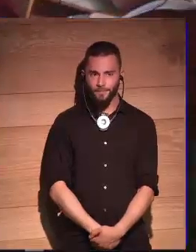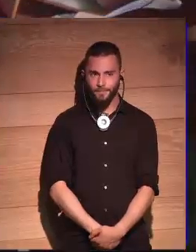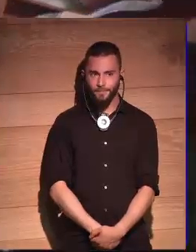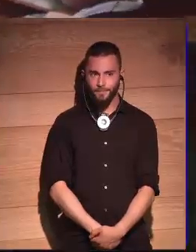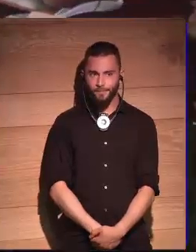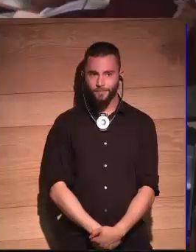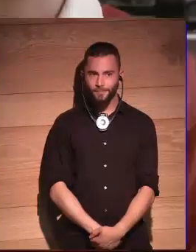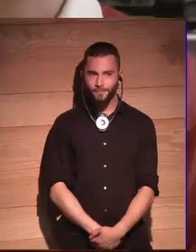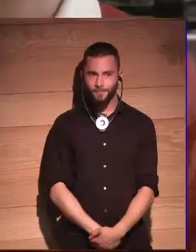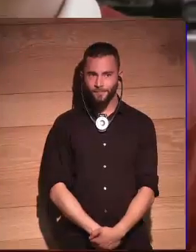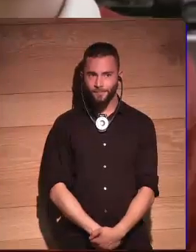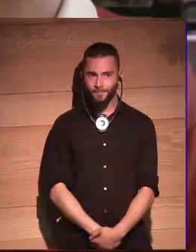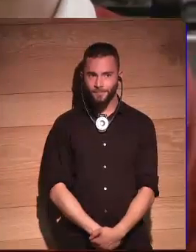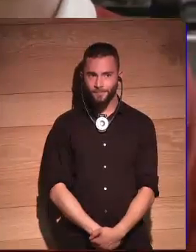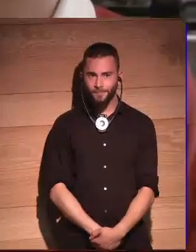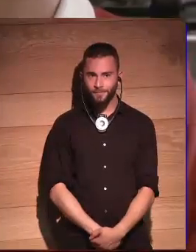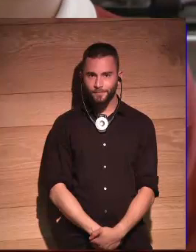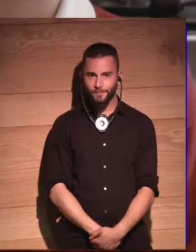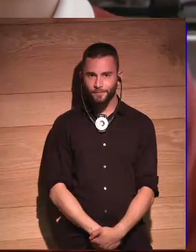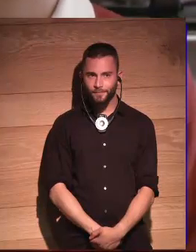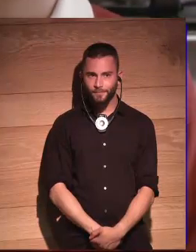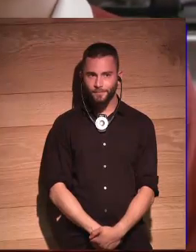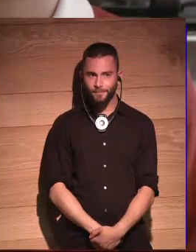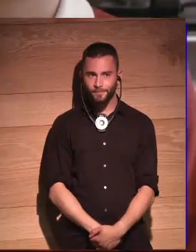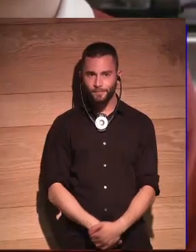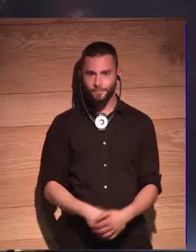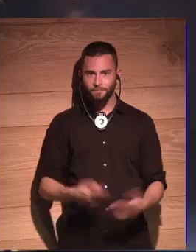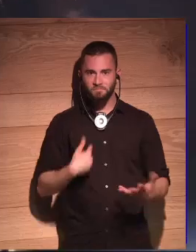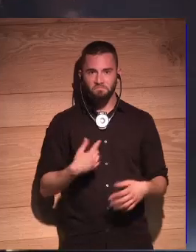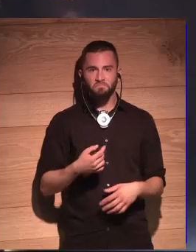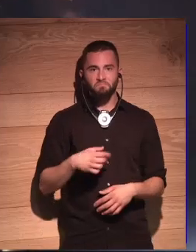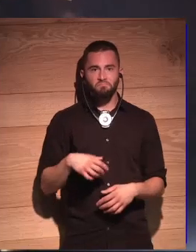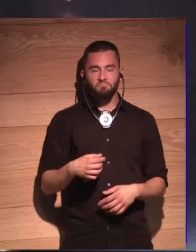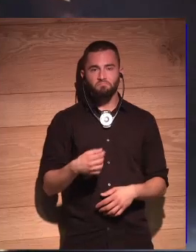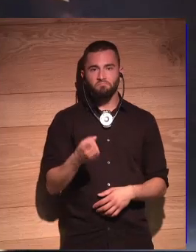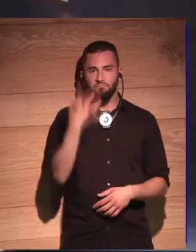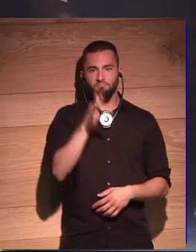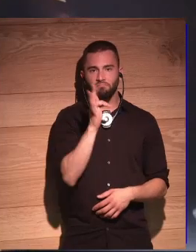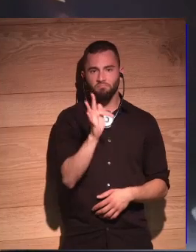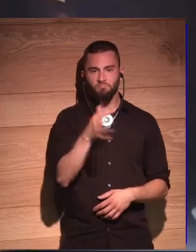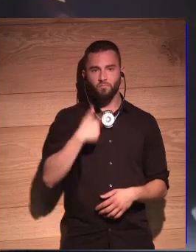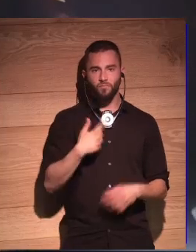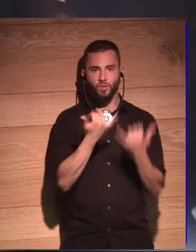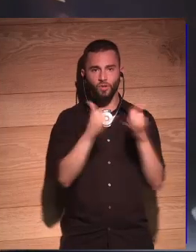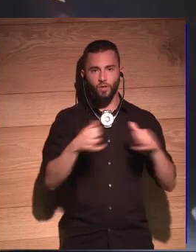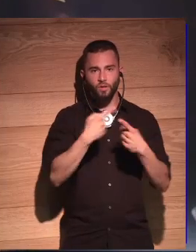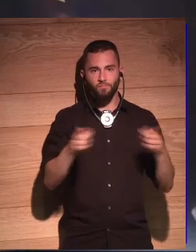The experience was extremely good, and I really want to go to a real concert.